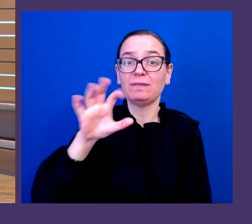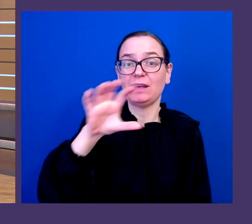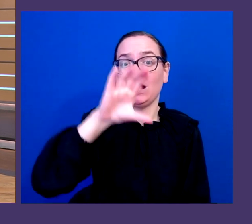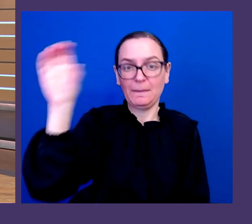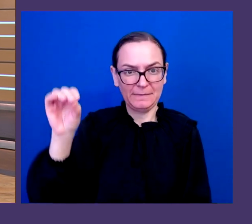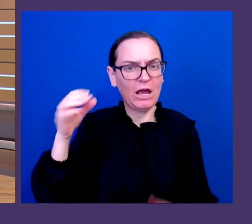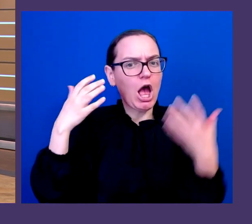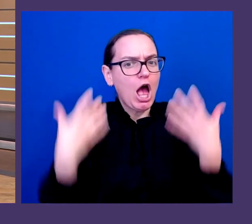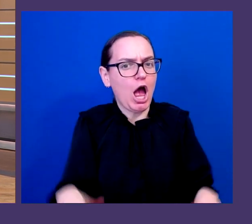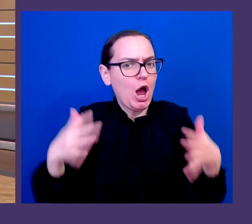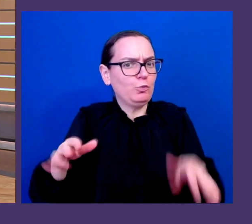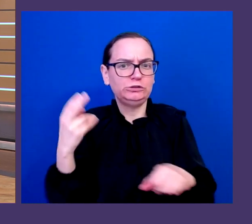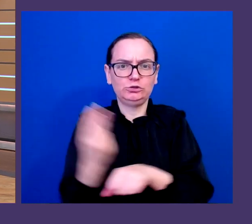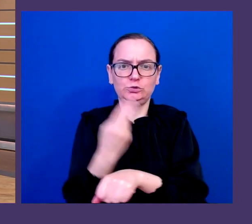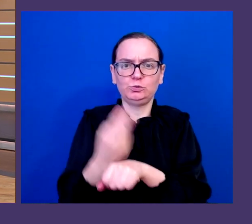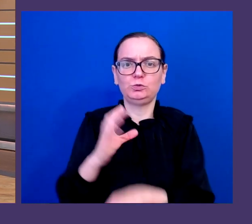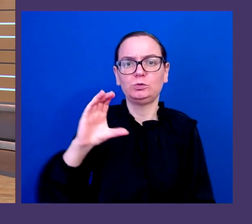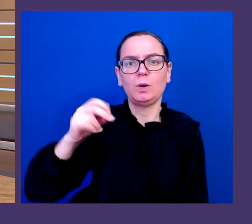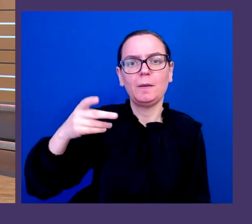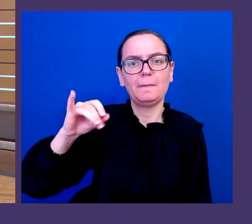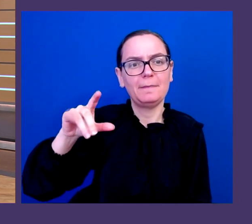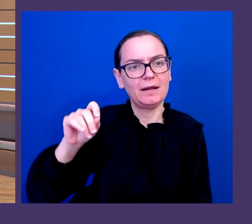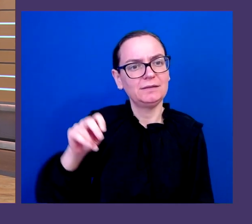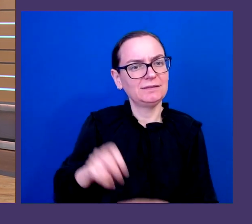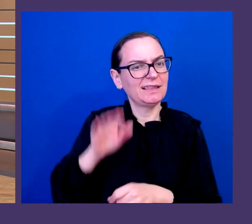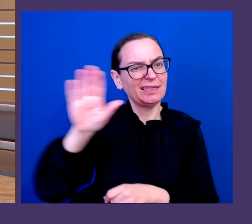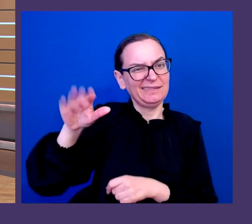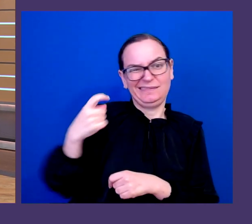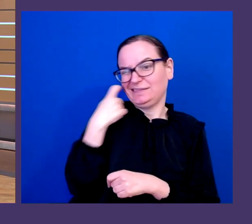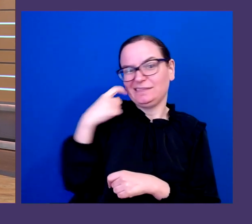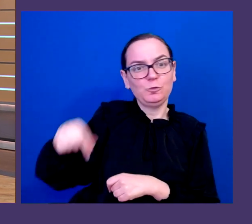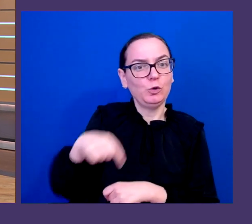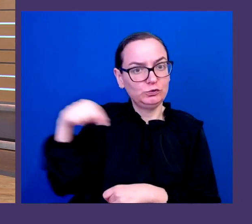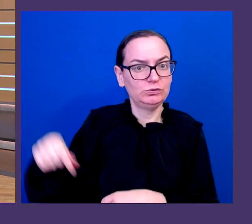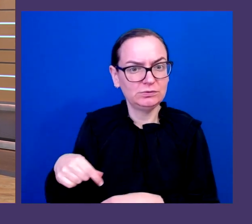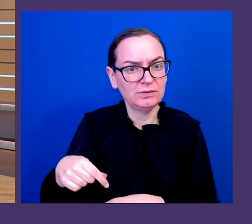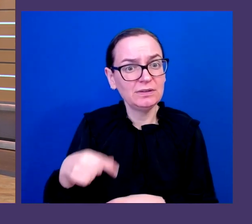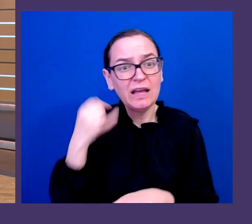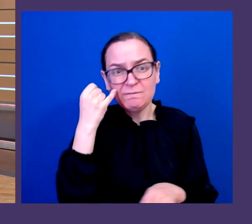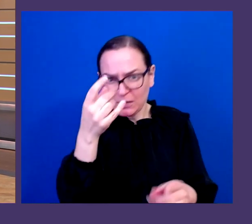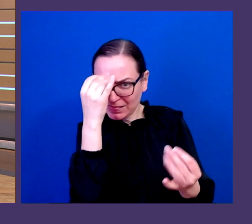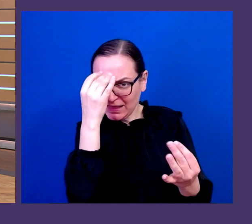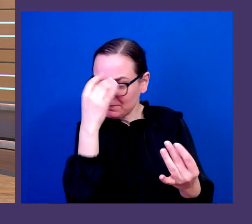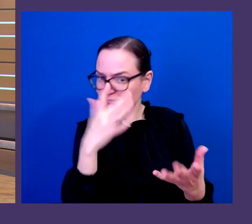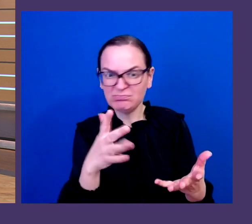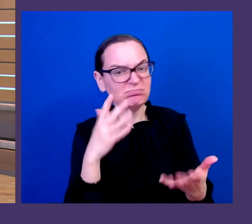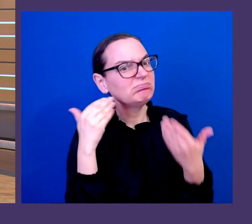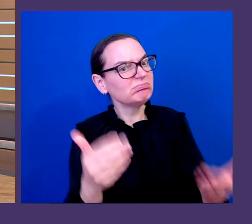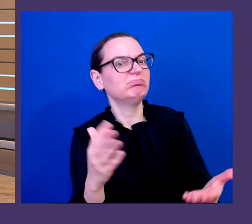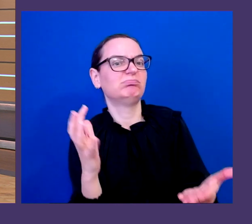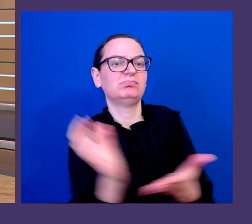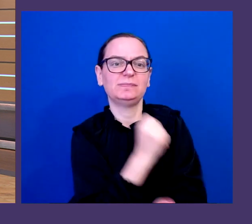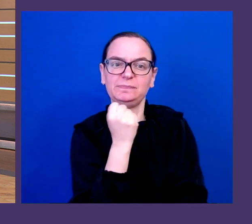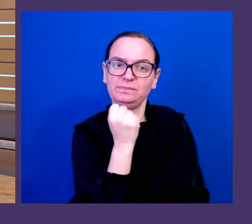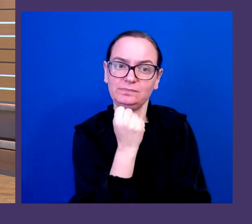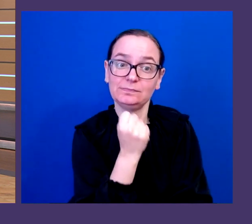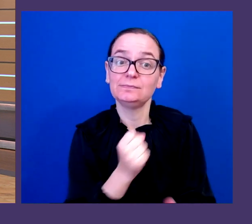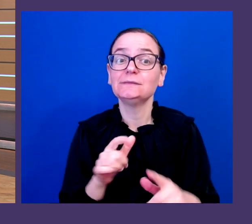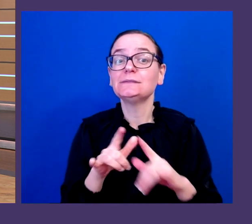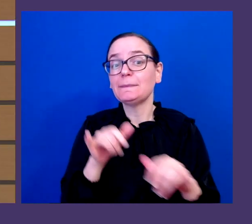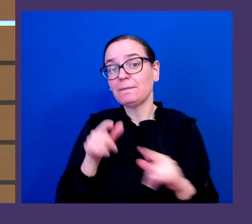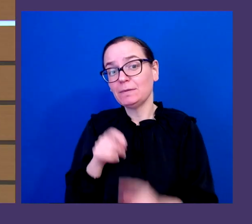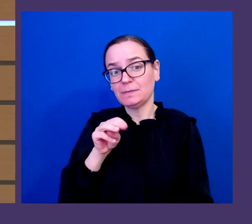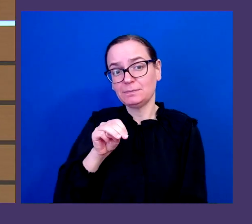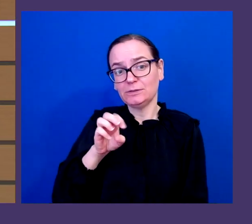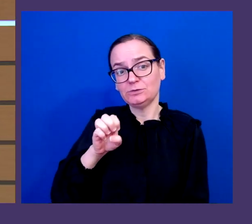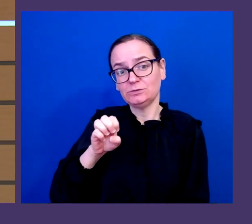if you think about it, it's taken about the same time for Microsoft 365 Copilot to reach 1 million users as it